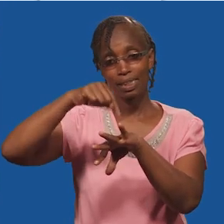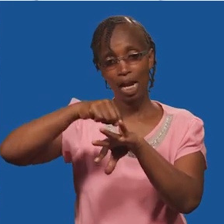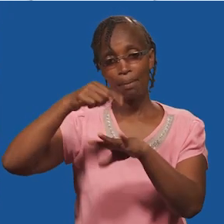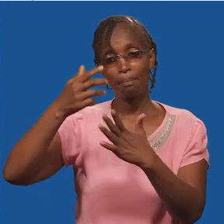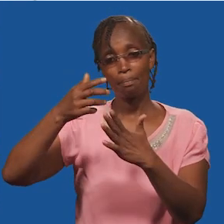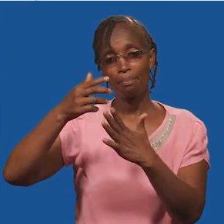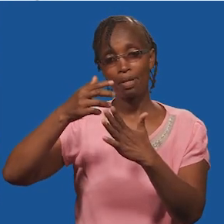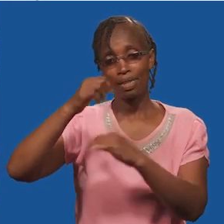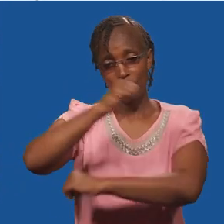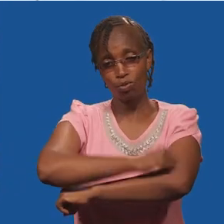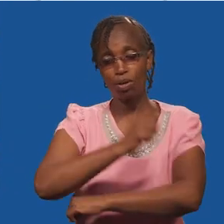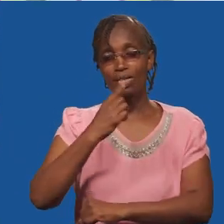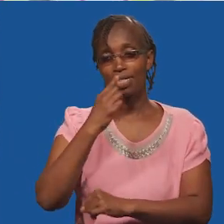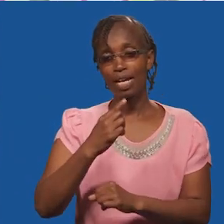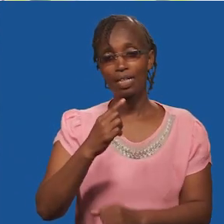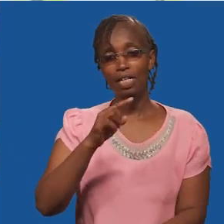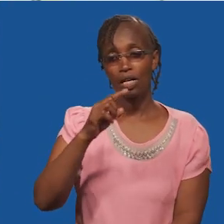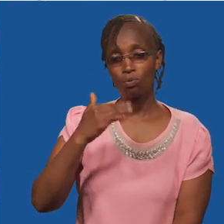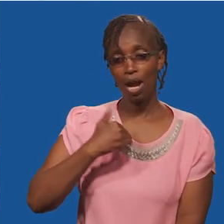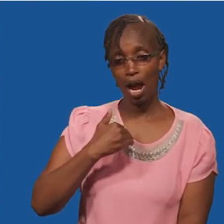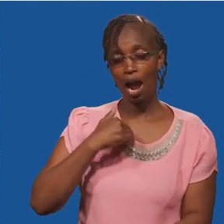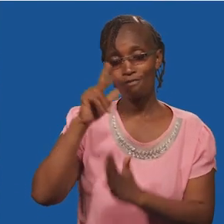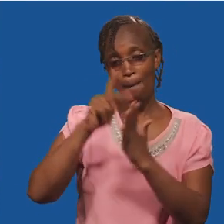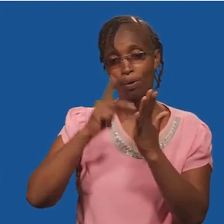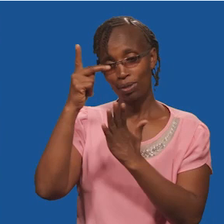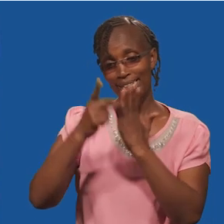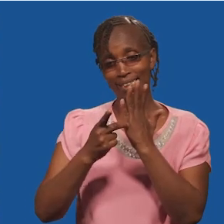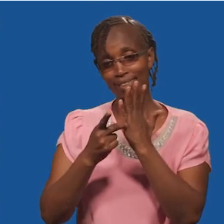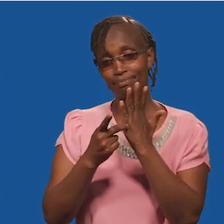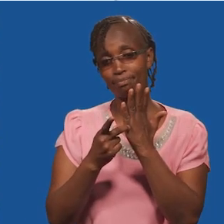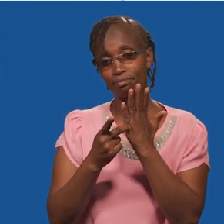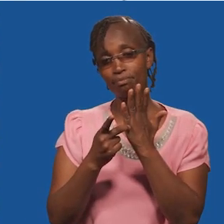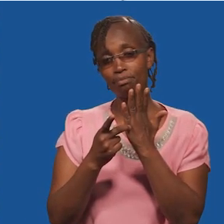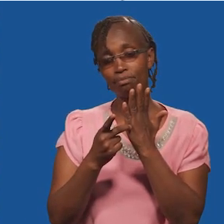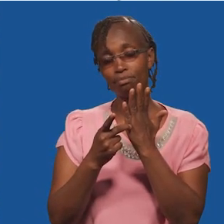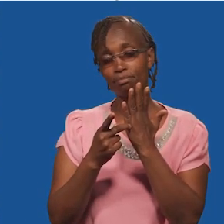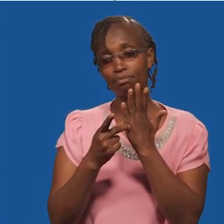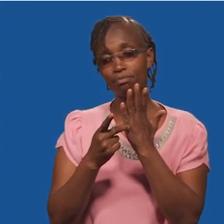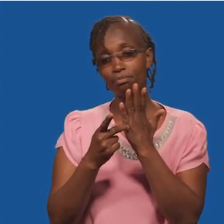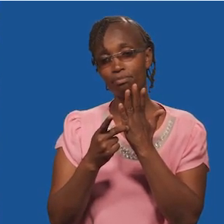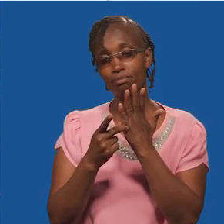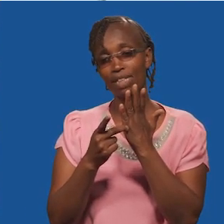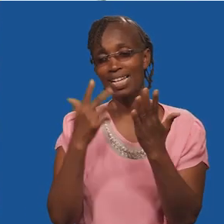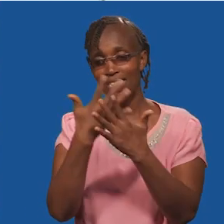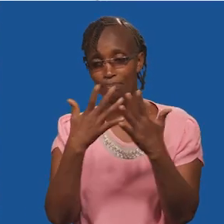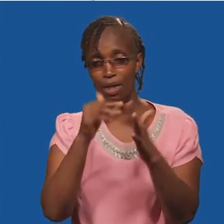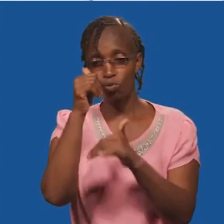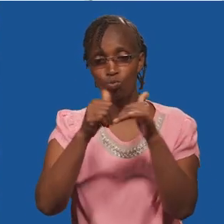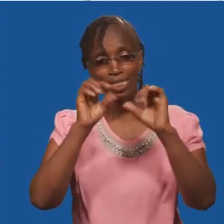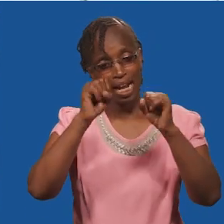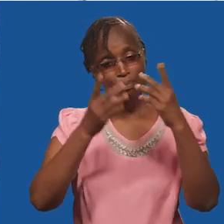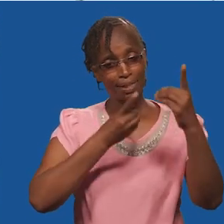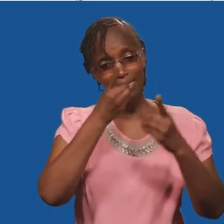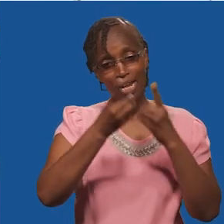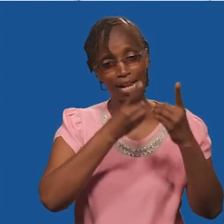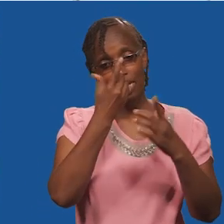during the school, like they told us to have a project, like you speak out of something that you feel like it should be avoided in the